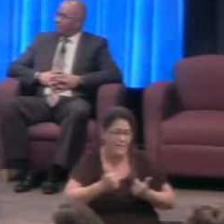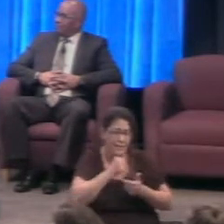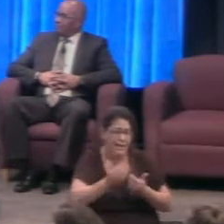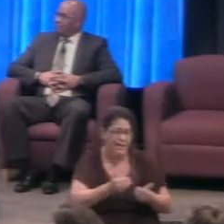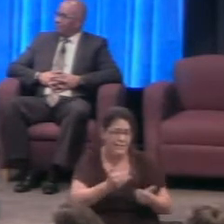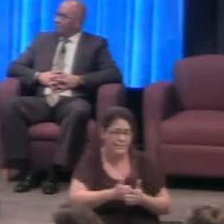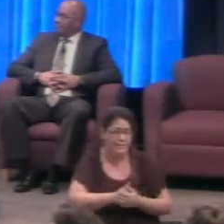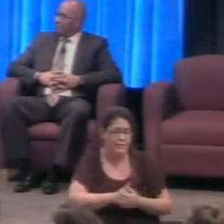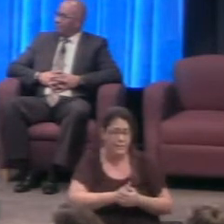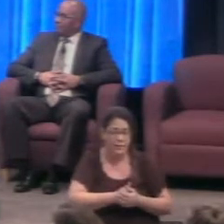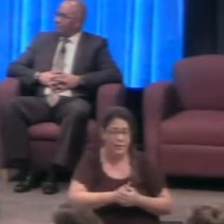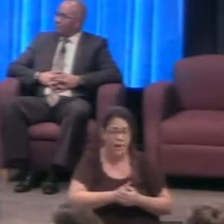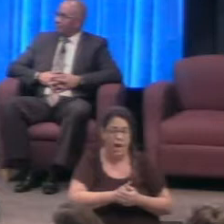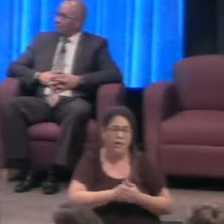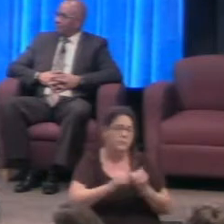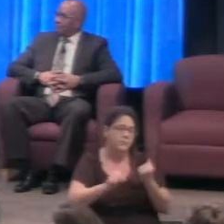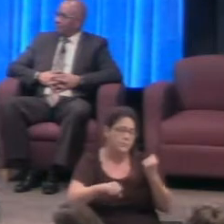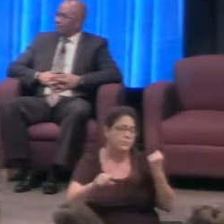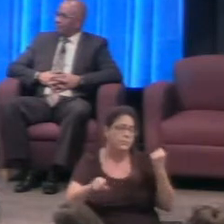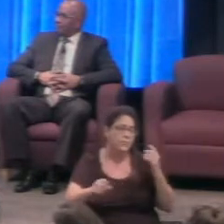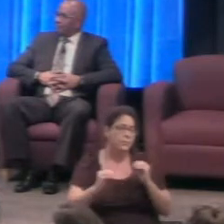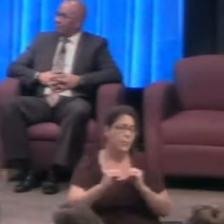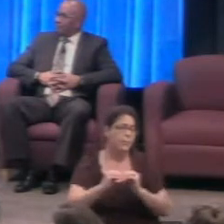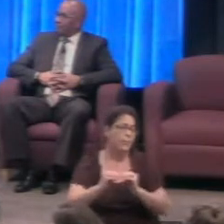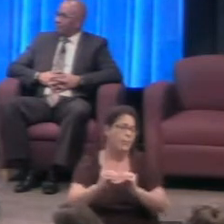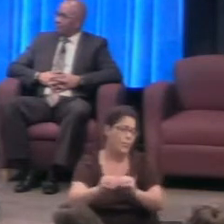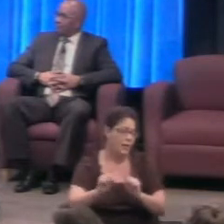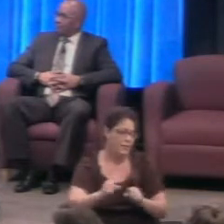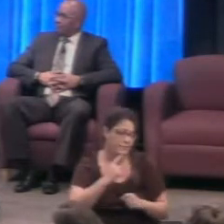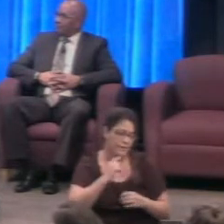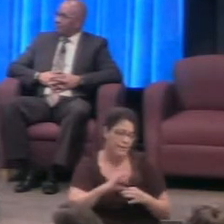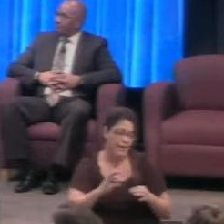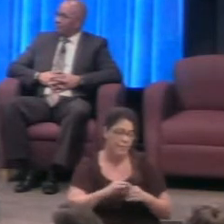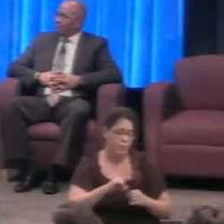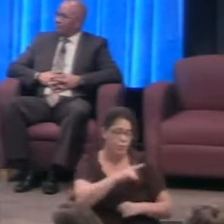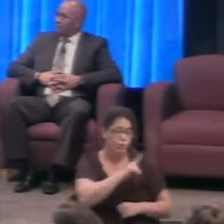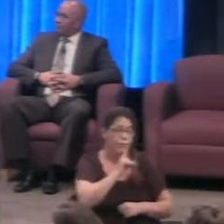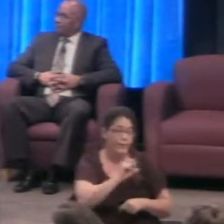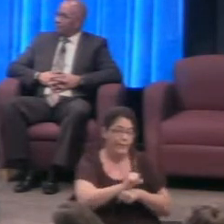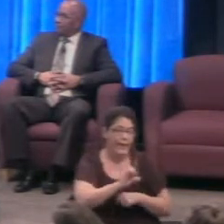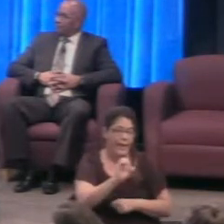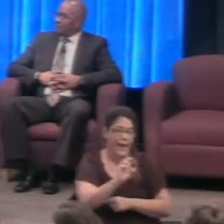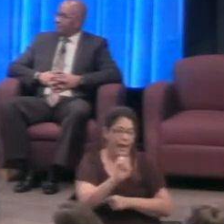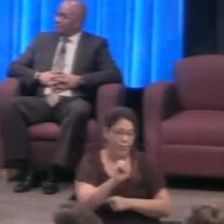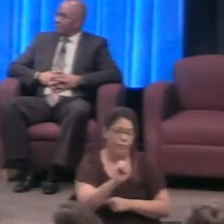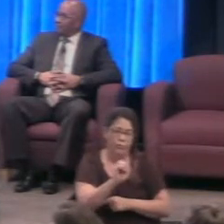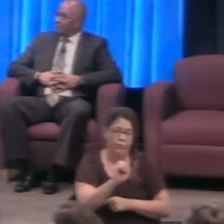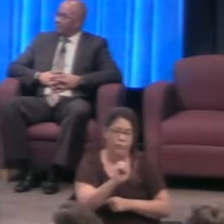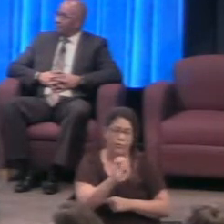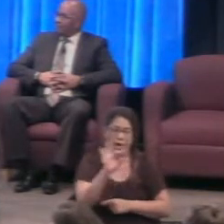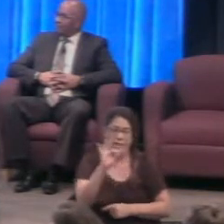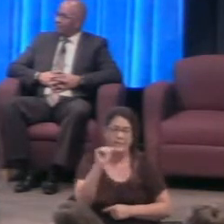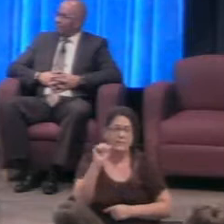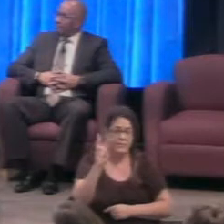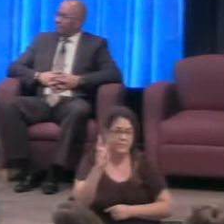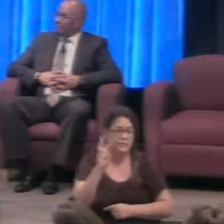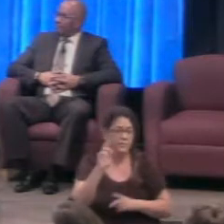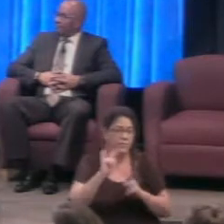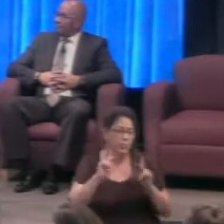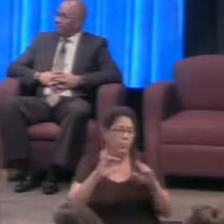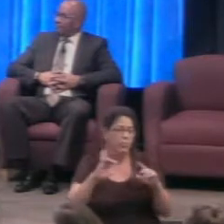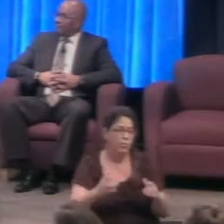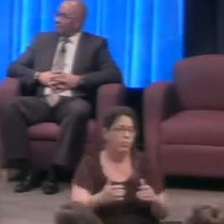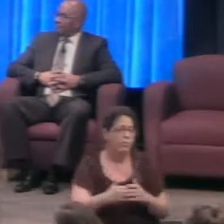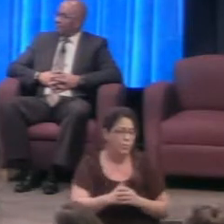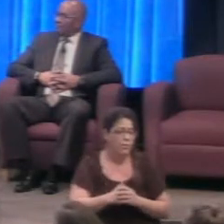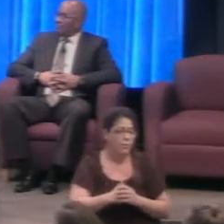mission, and so much more. And perhaps most importantly, you really care about the F-16 team on a personal level. I know